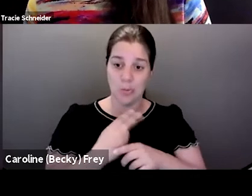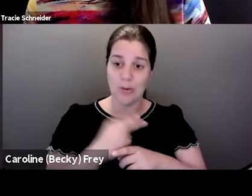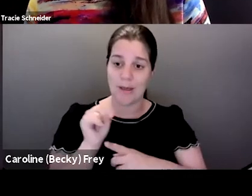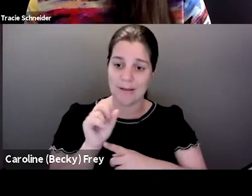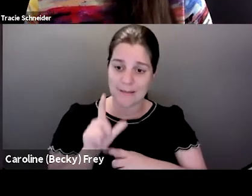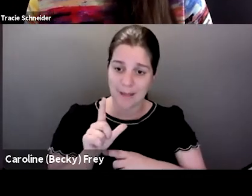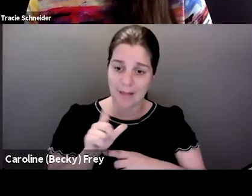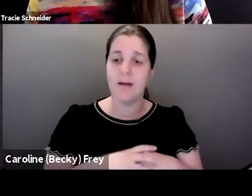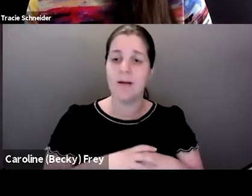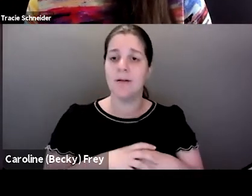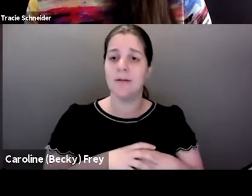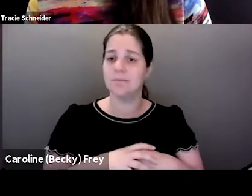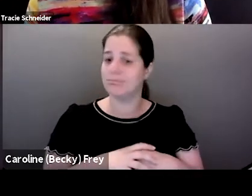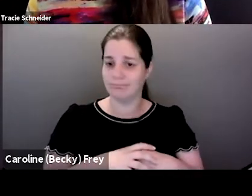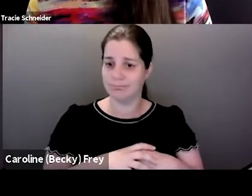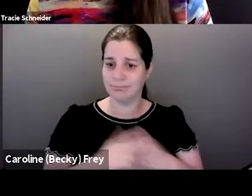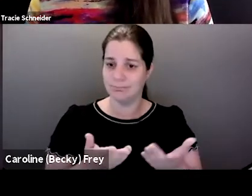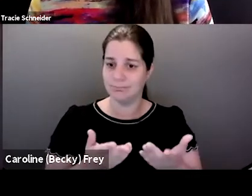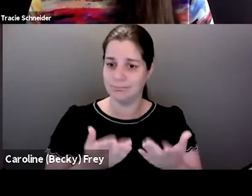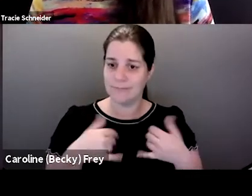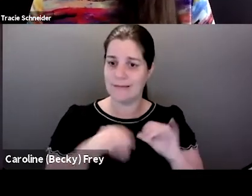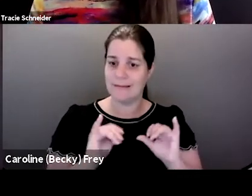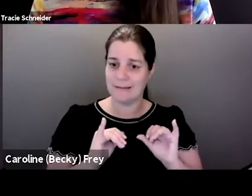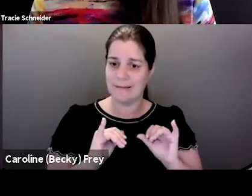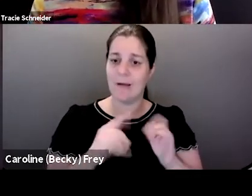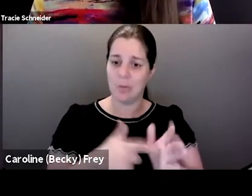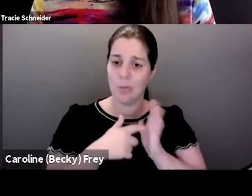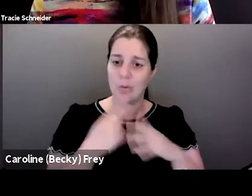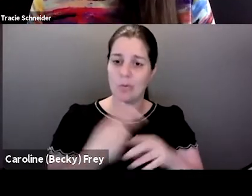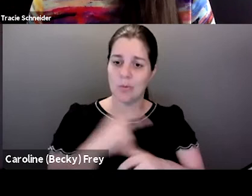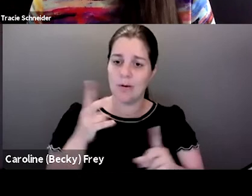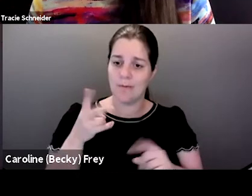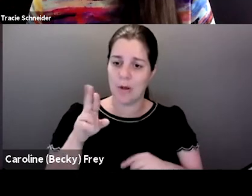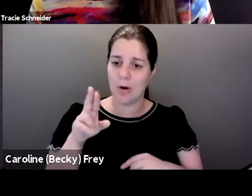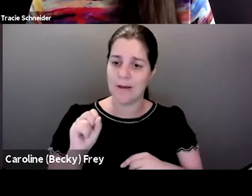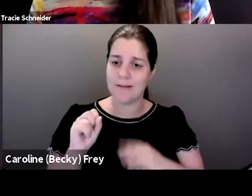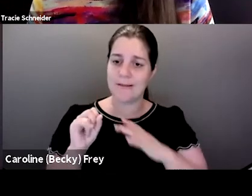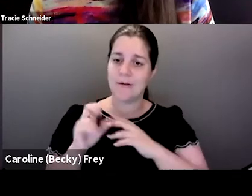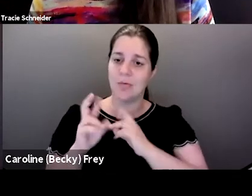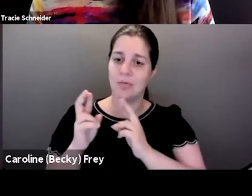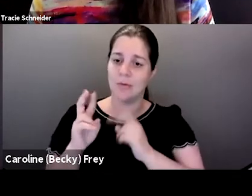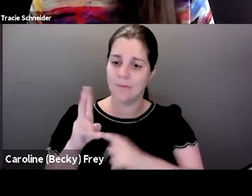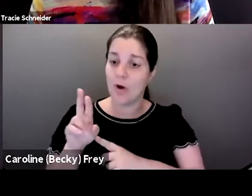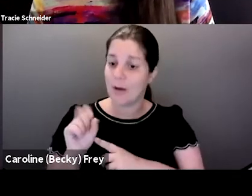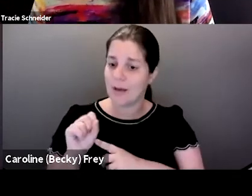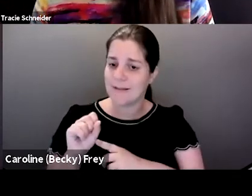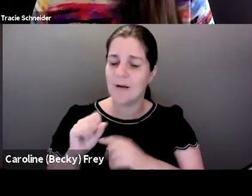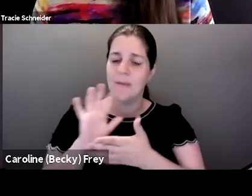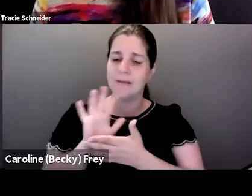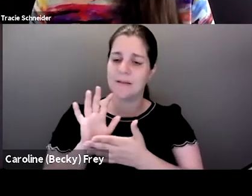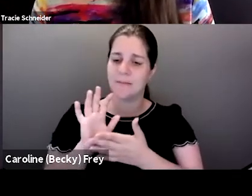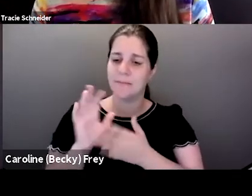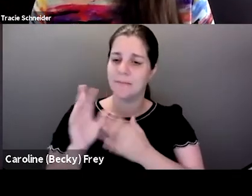ASL, you're still going to have to use something called a VRS provider, and that is video relay, where